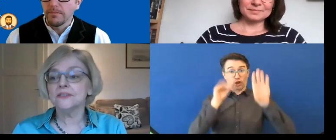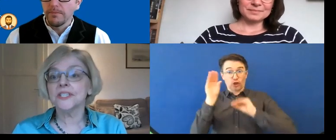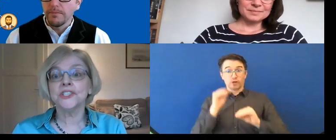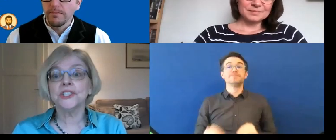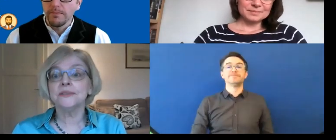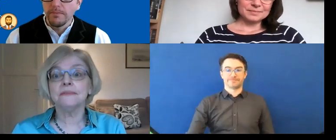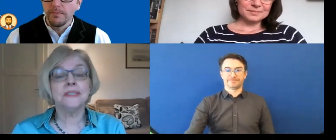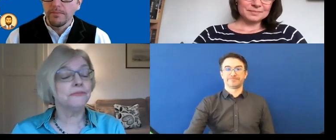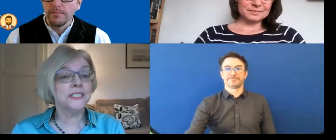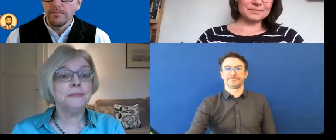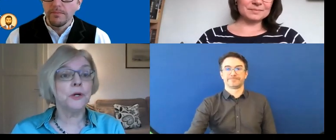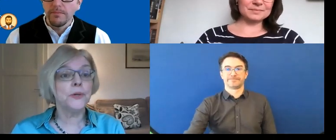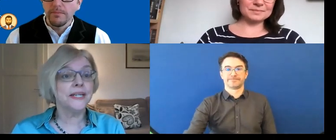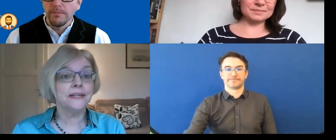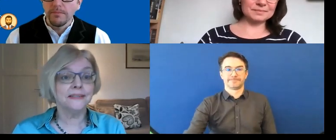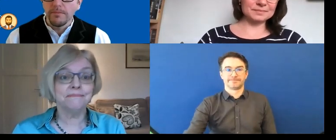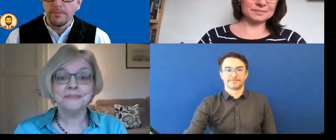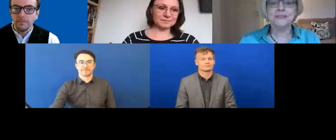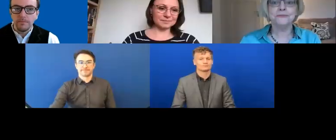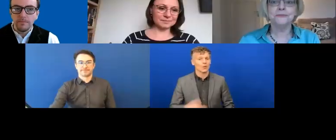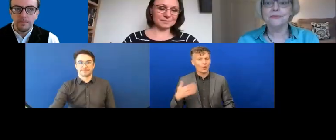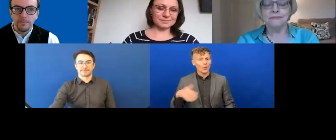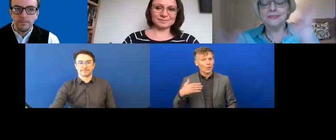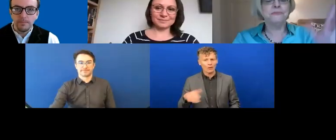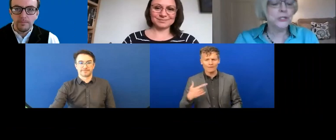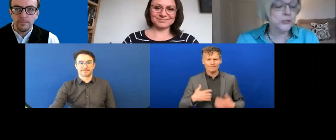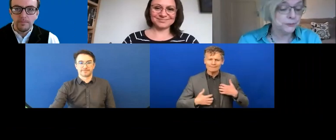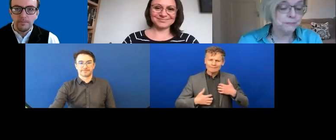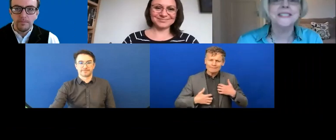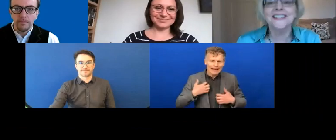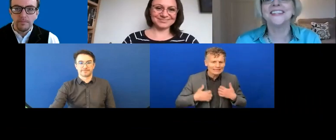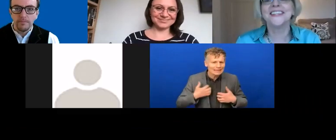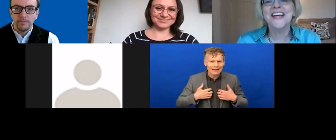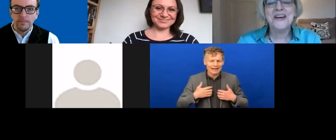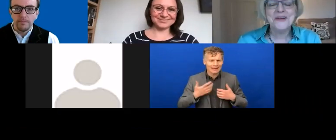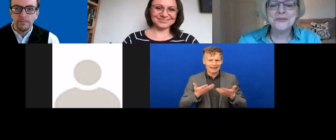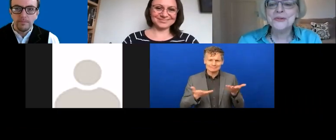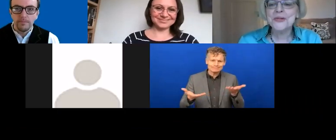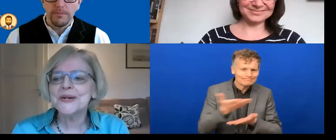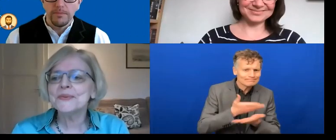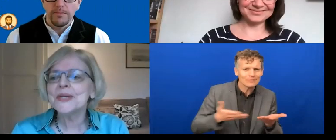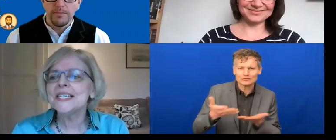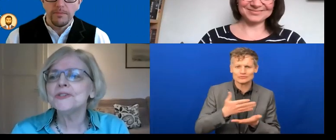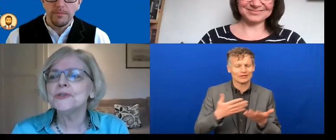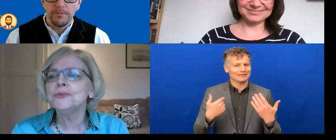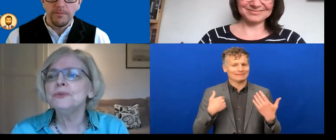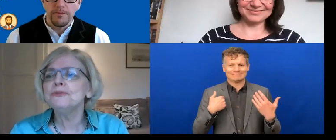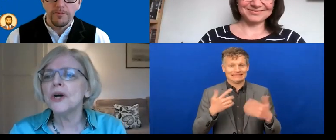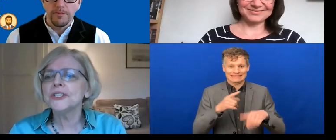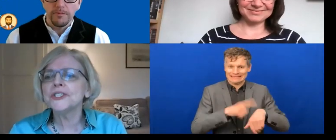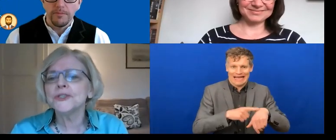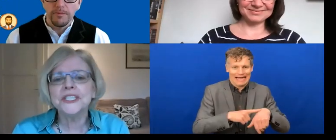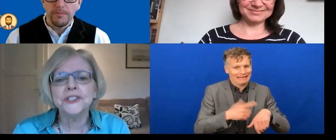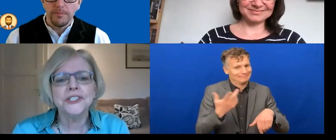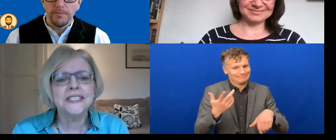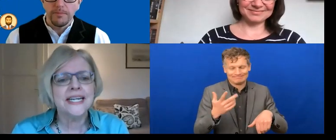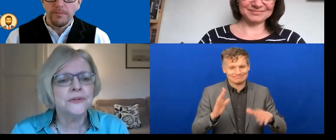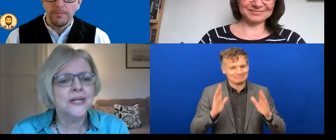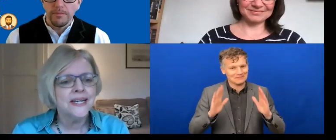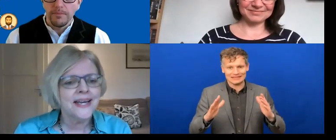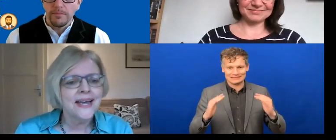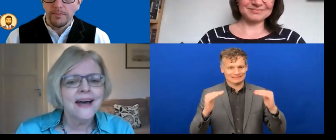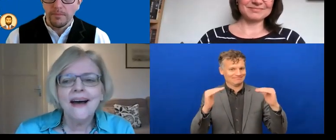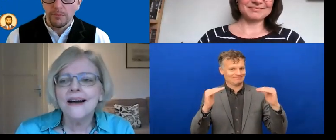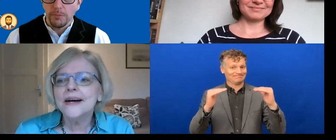fascinating discussion. I'd love to keep going. we could, but we'll, we need to move on to the questions